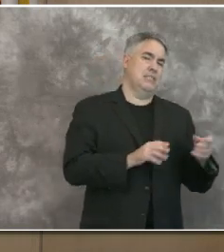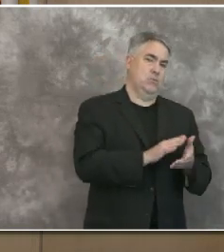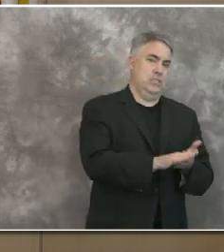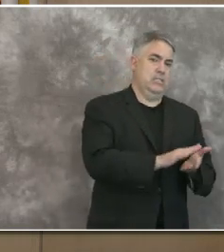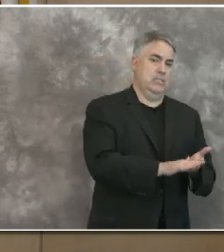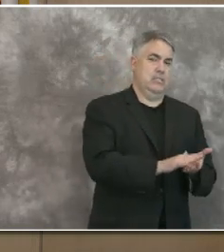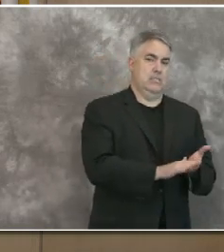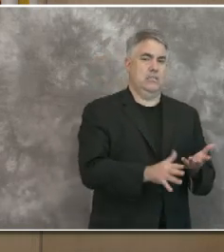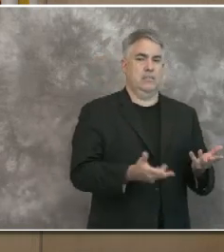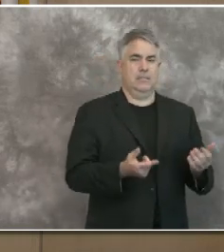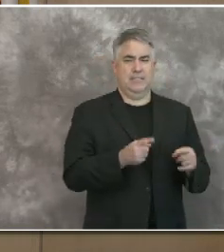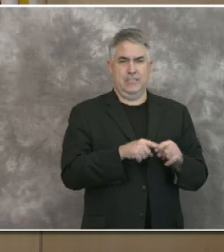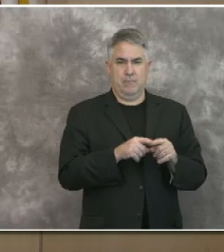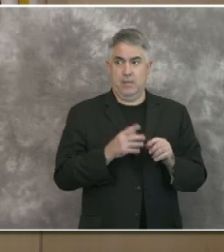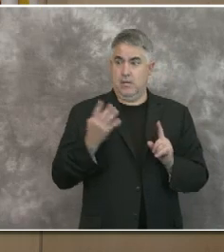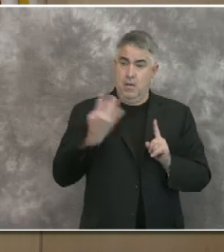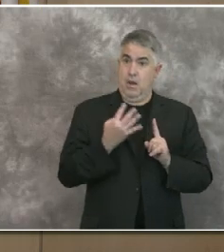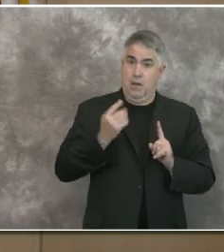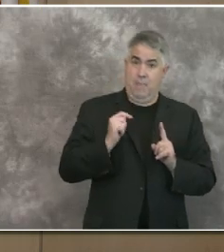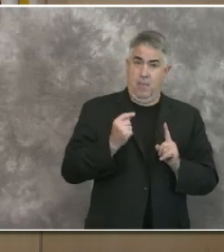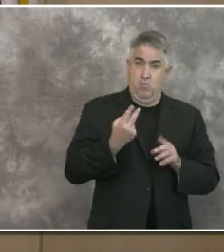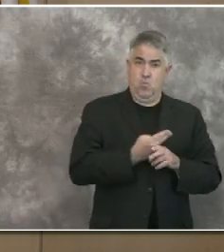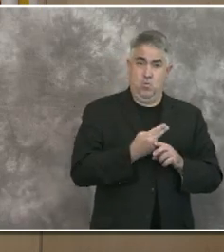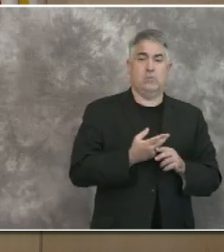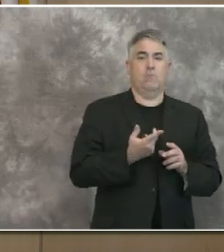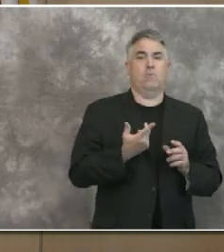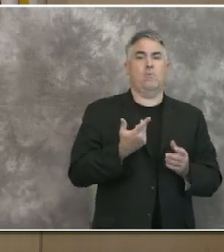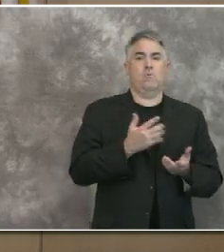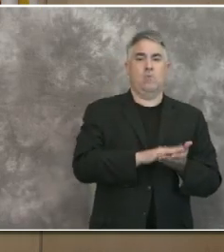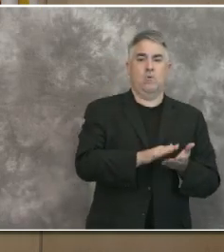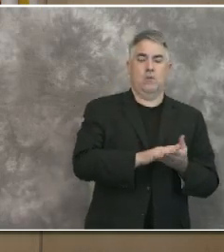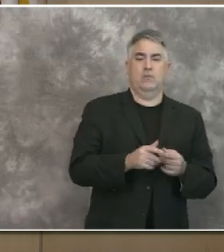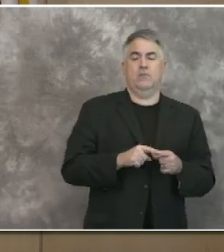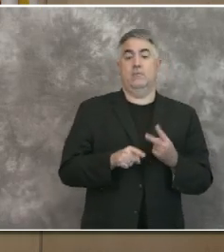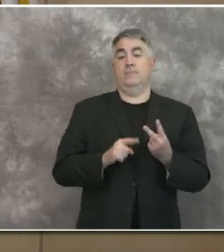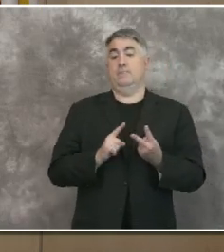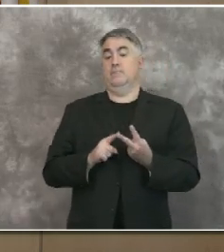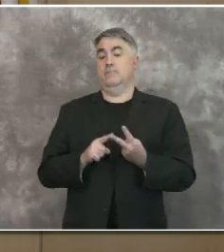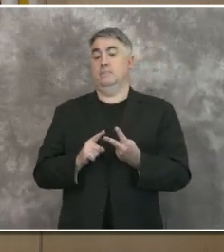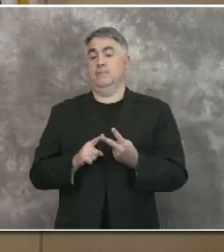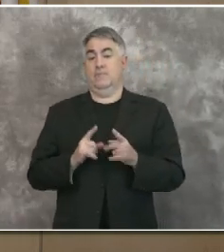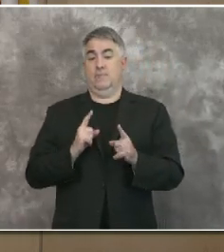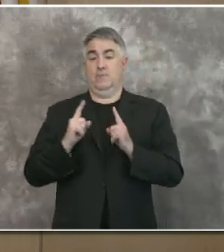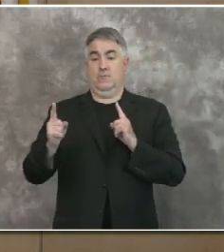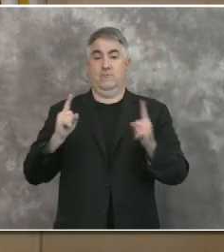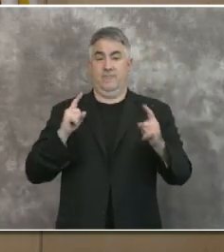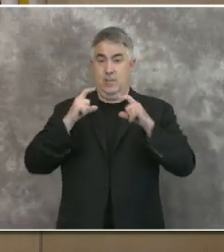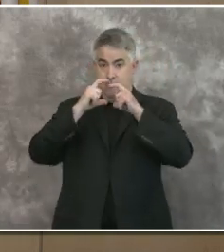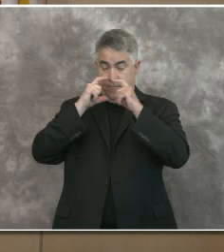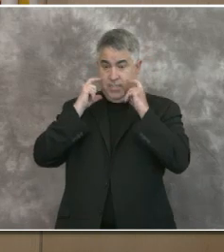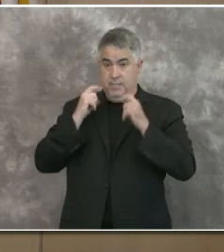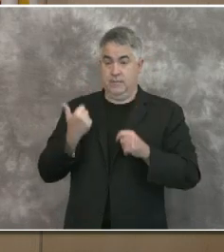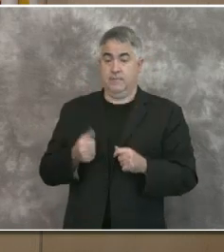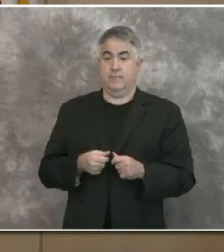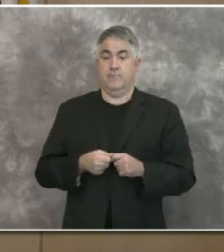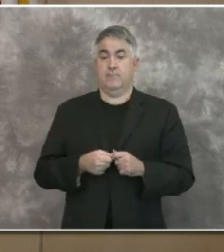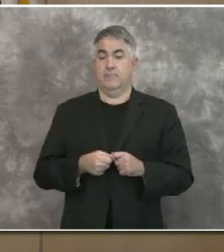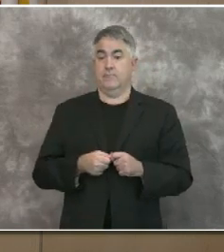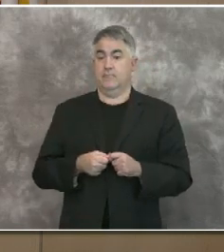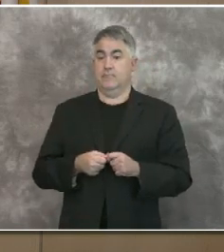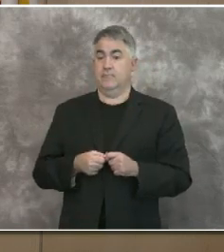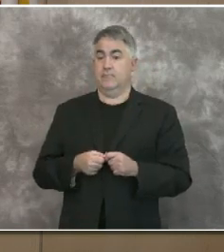use. The next thing is social distancing, then facial coverings, and then the